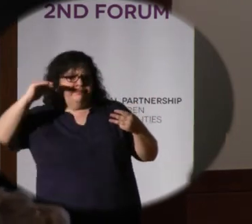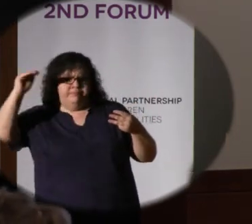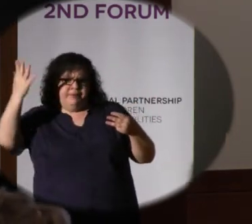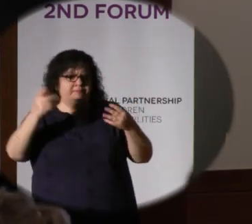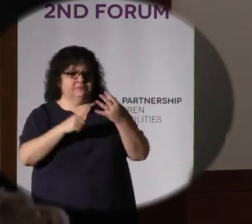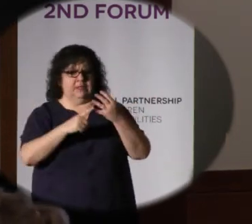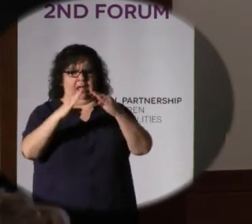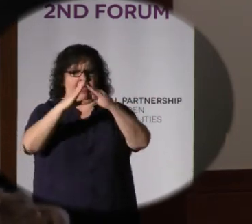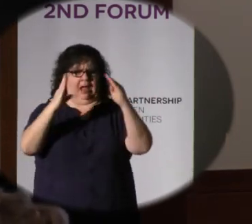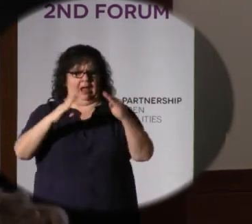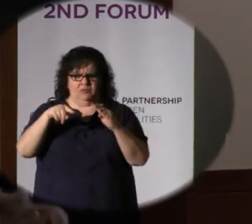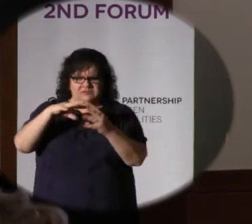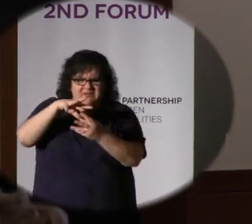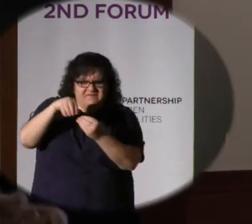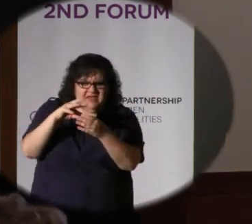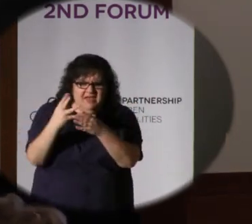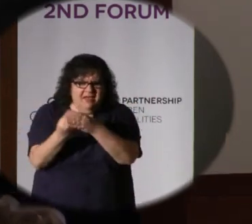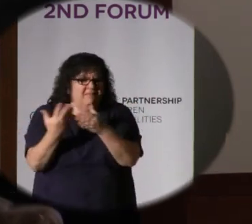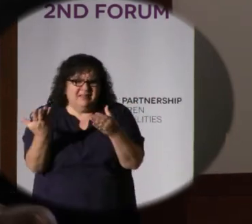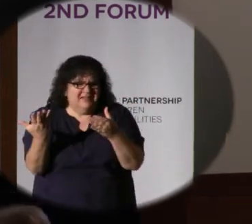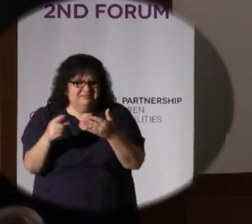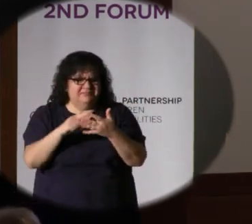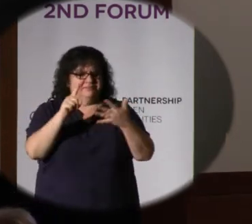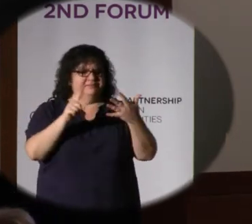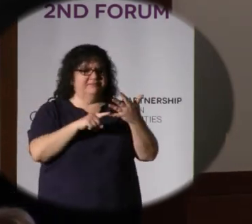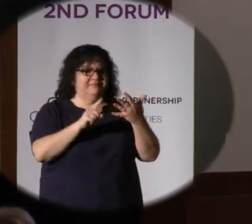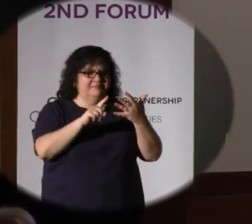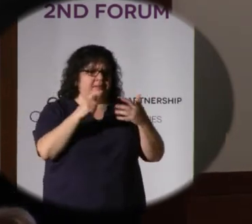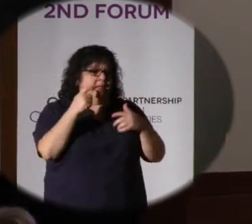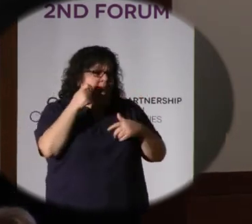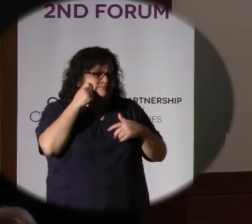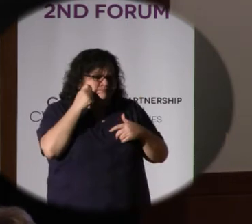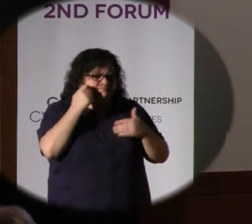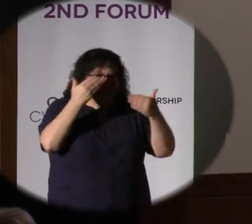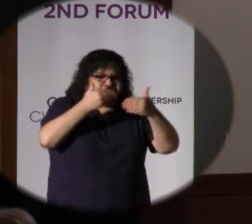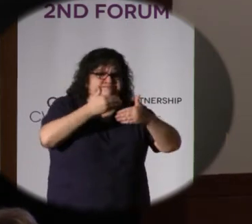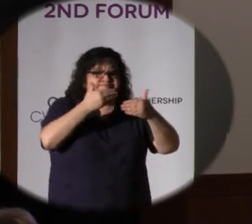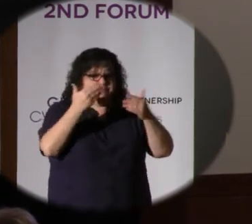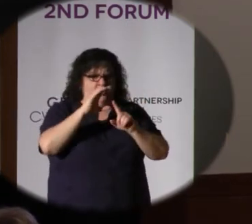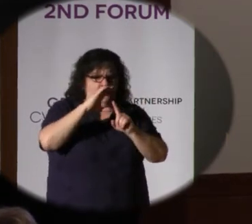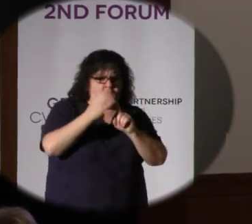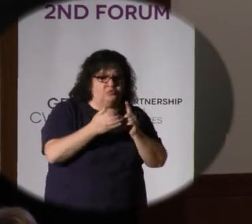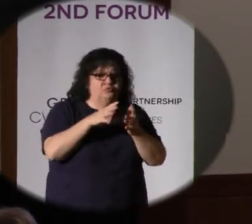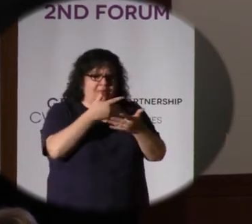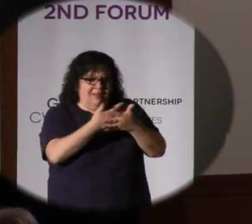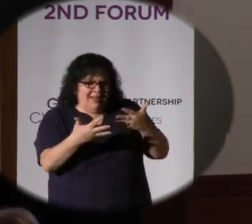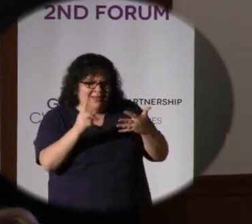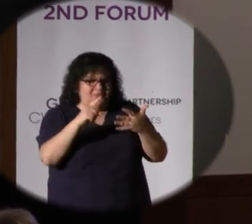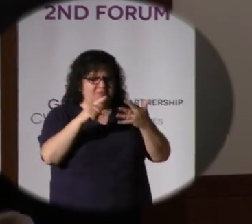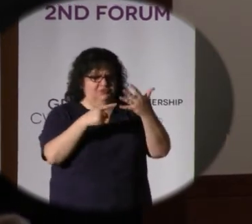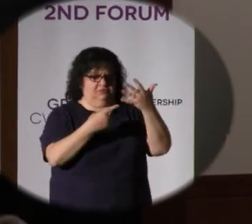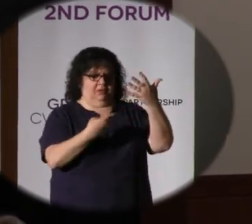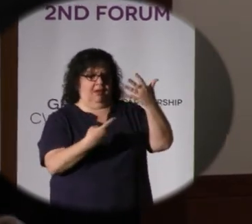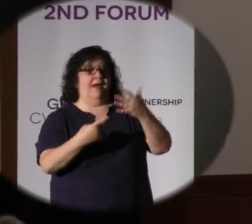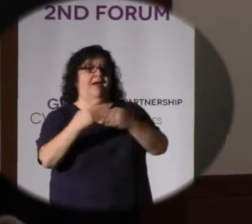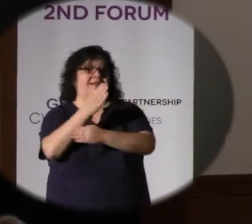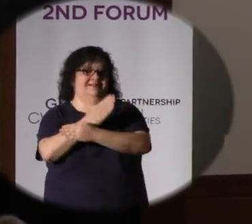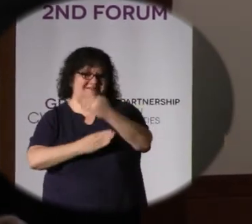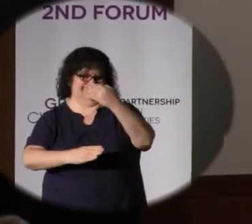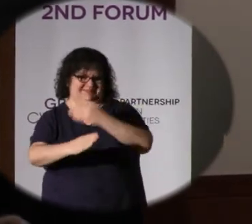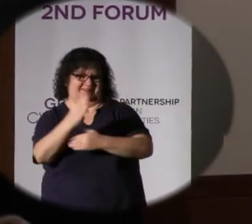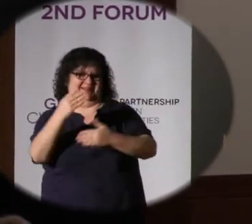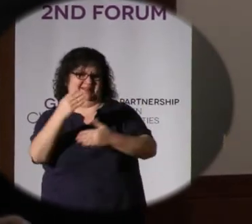and very importantly, disability status. Data collection and disaggregation for these